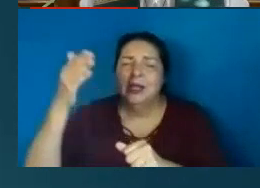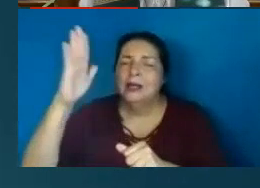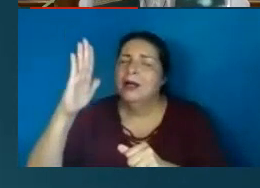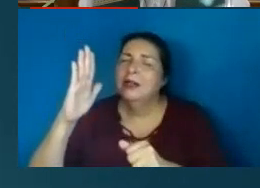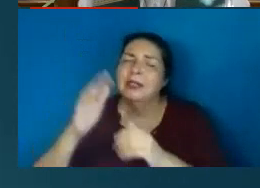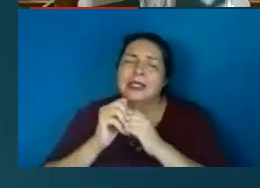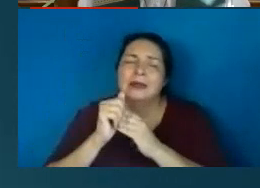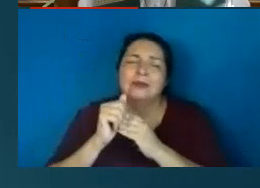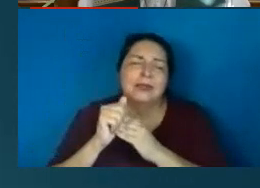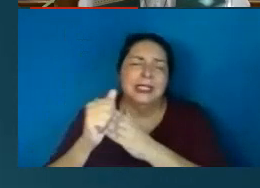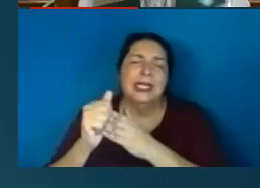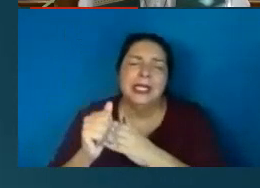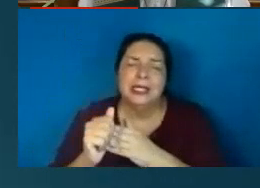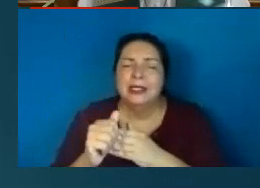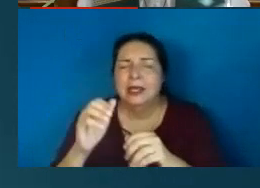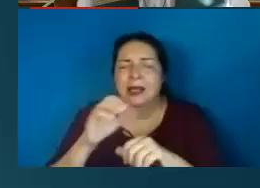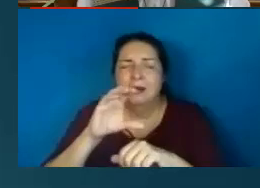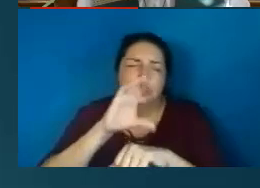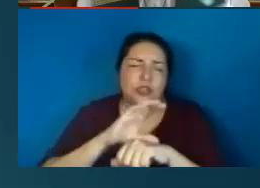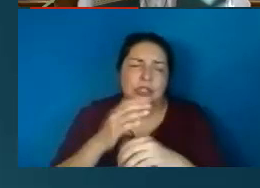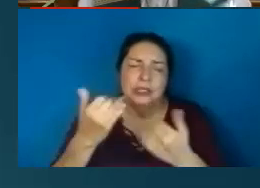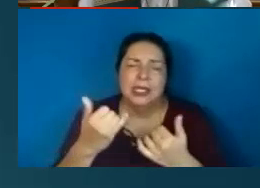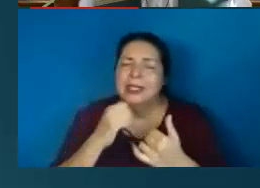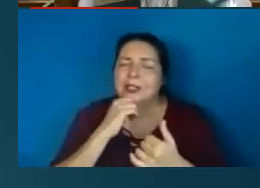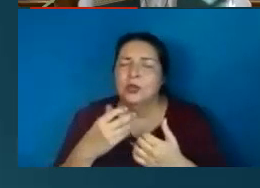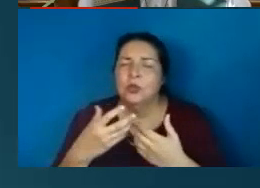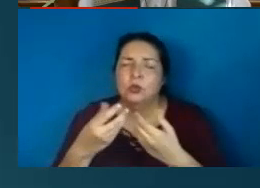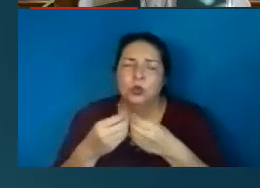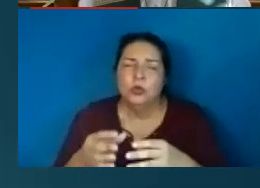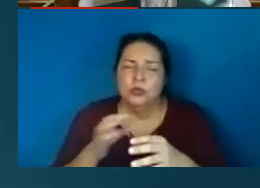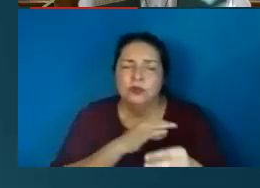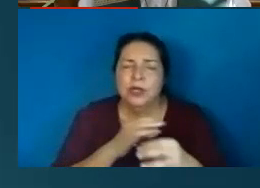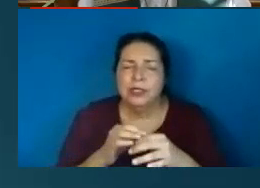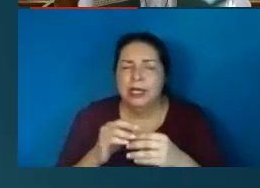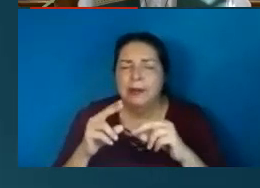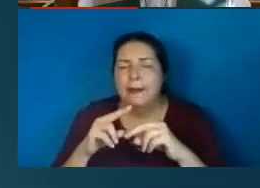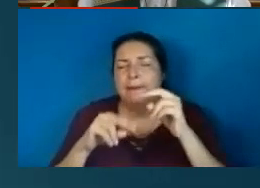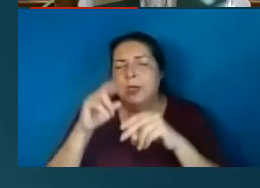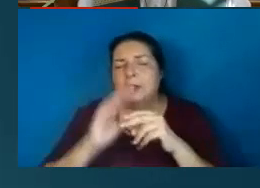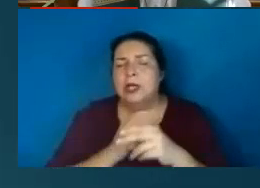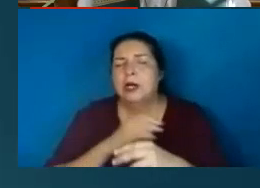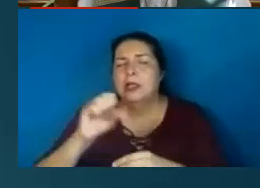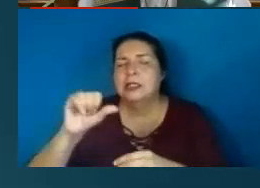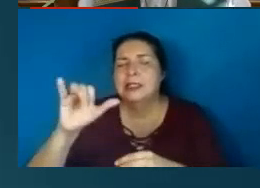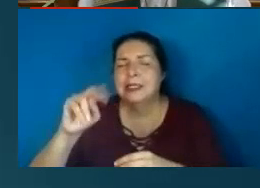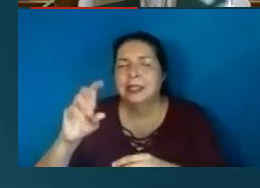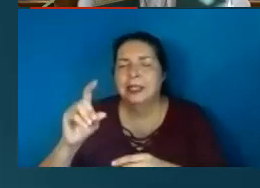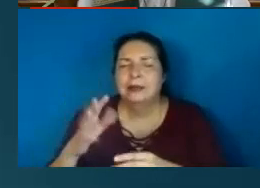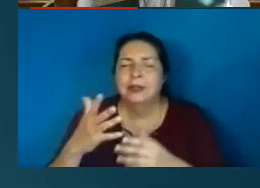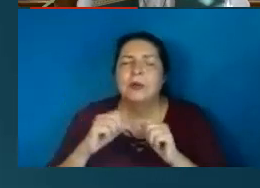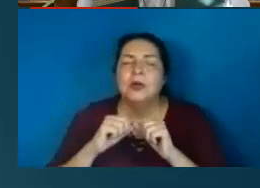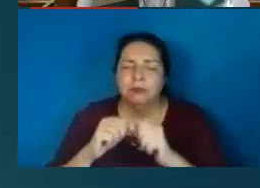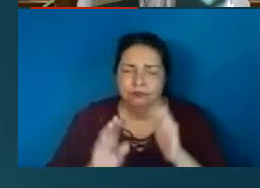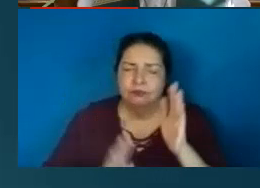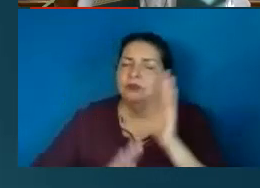congregations that they may not lose heart. And build up our synod with the zeal for your kingdom that may not flag but flourish